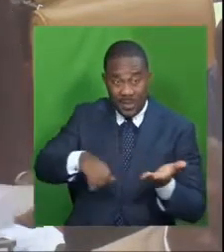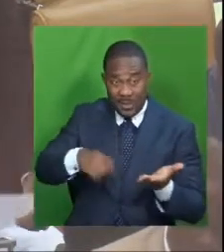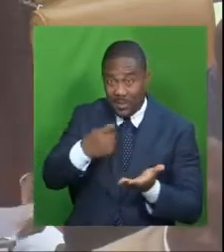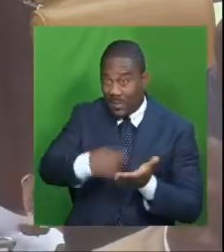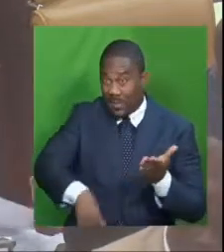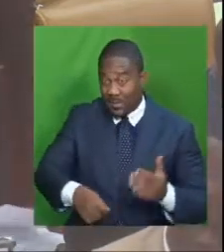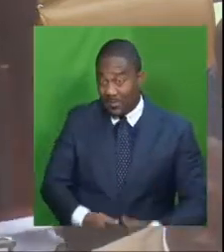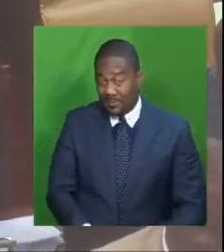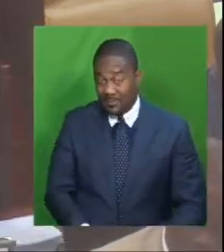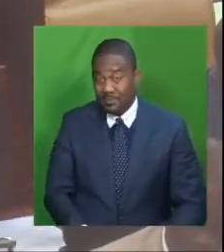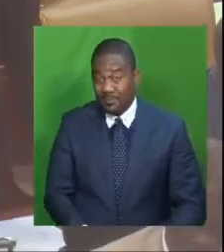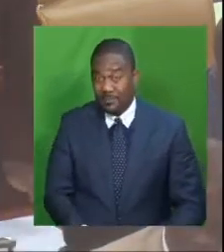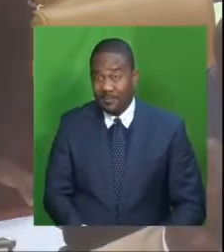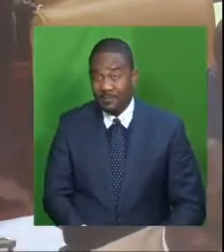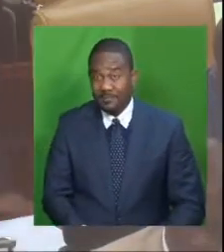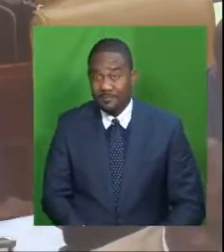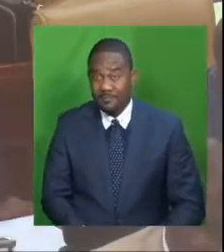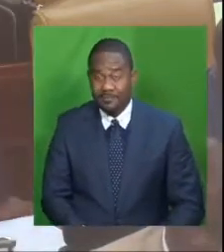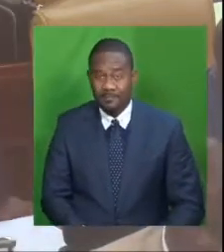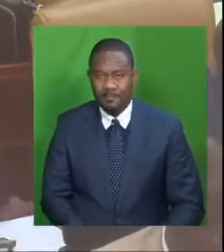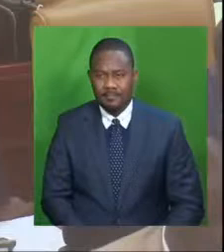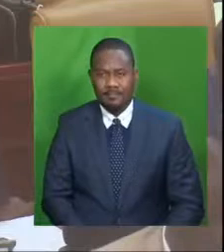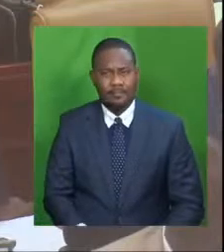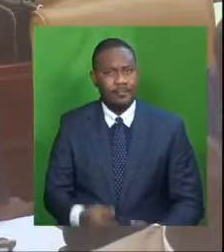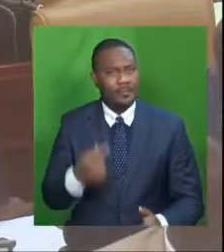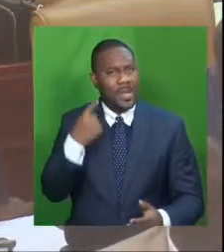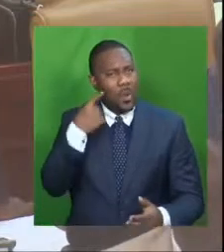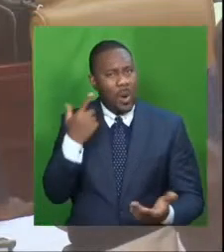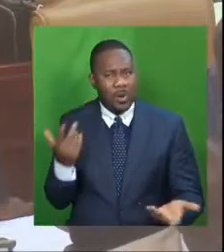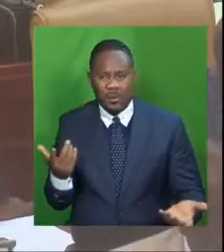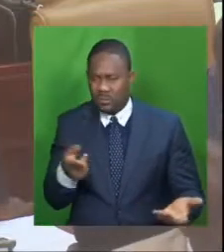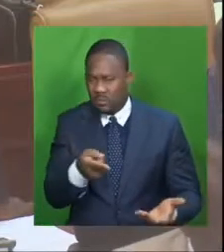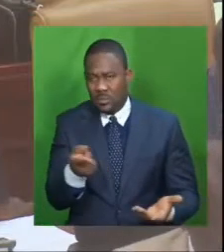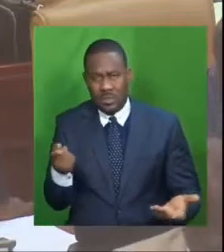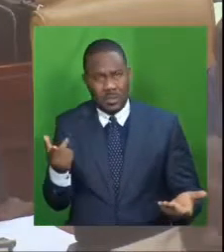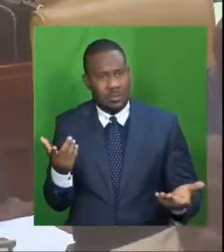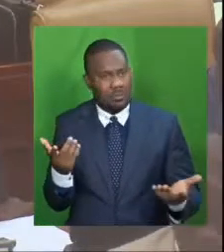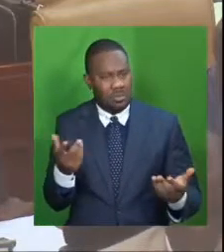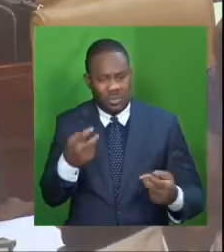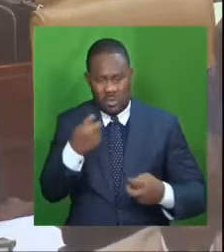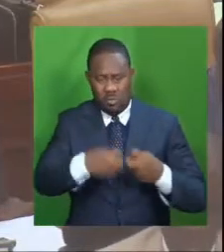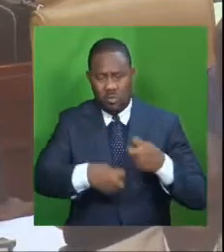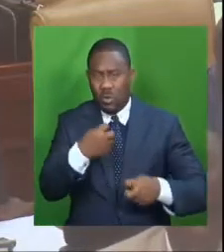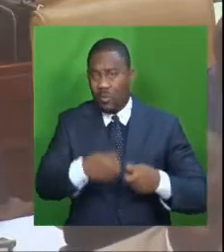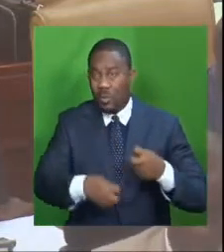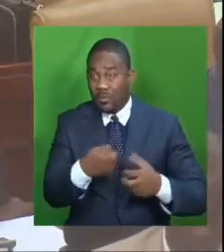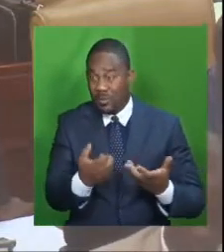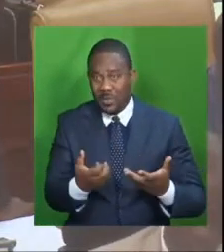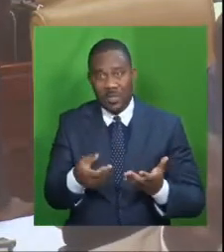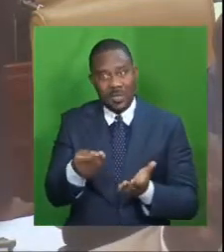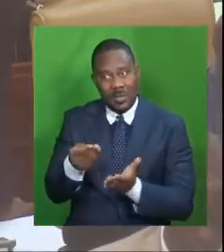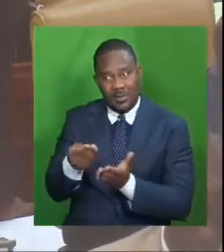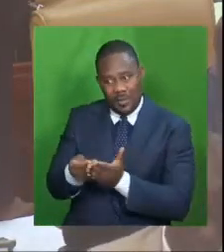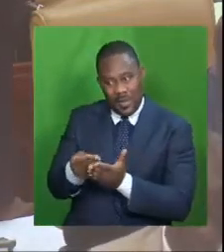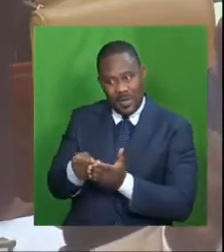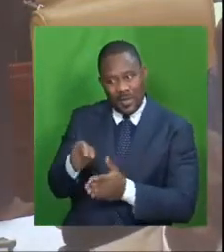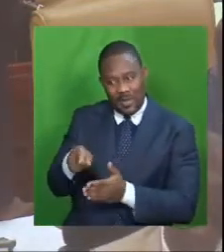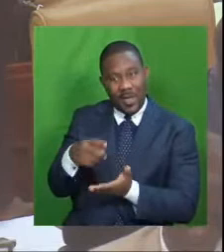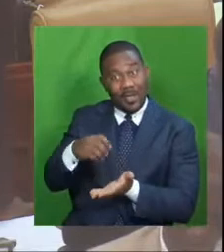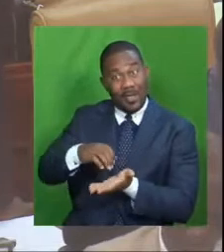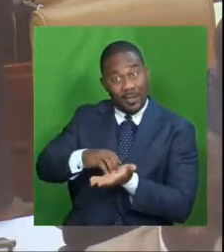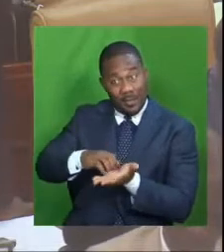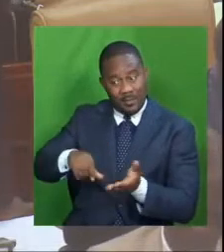been told that this tax can cure most of the sicknesses of this Ghanaian economy. Mr. Speaker, to the extent that this